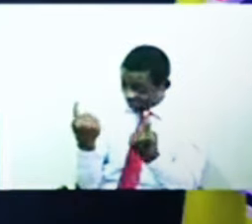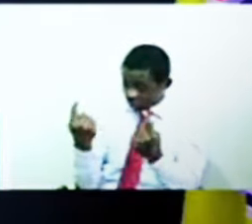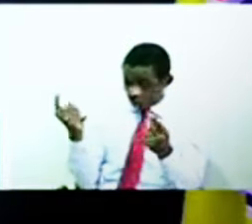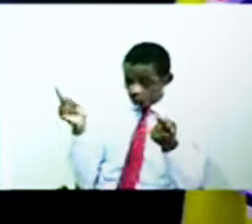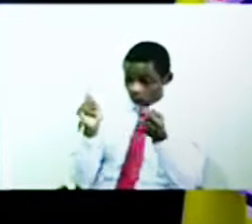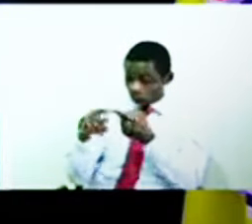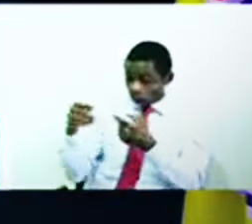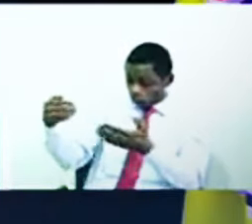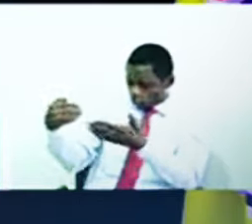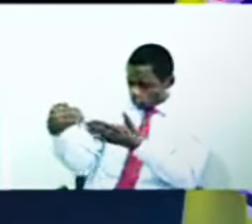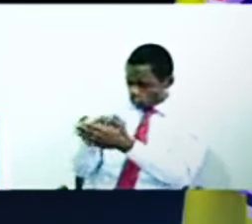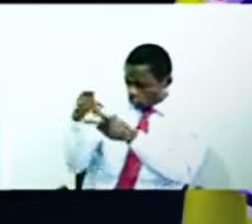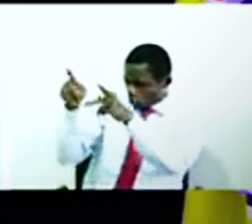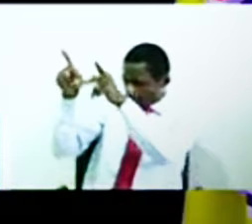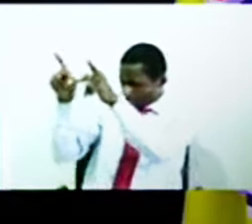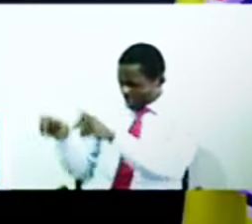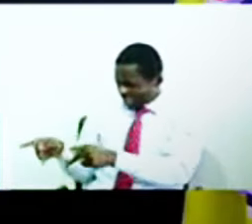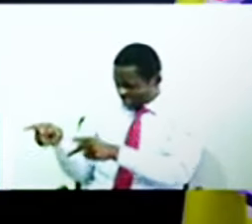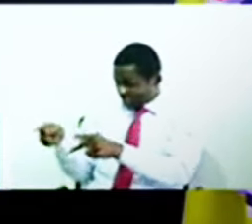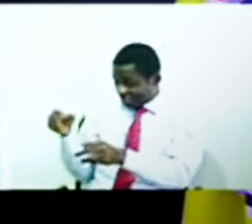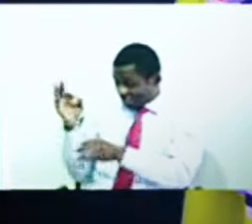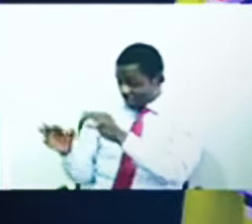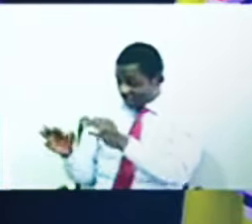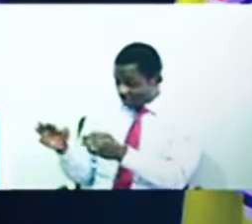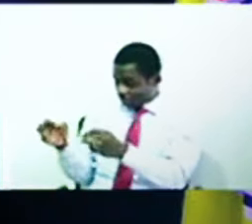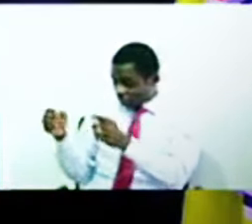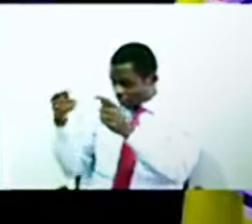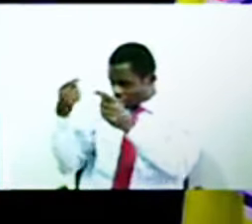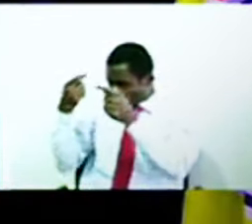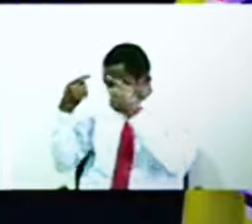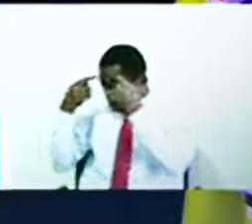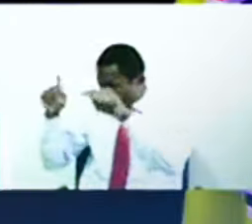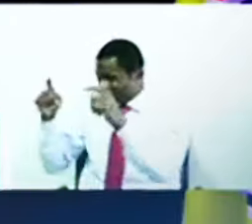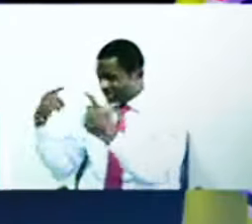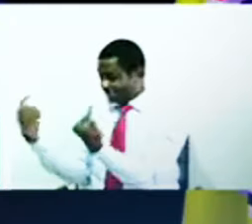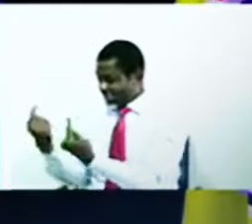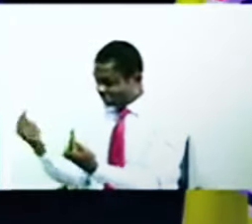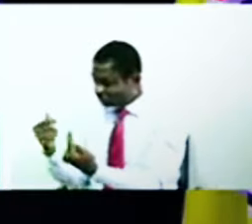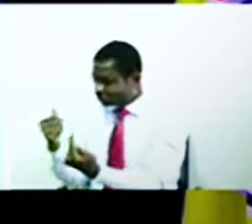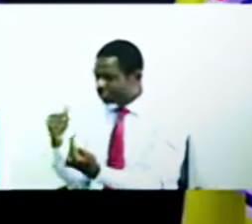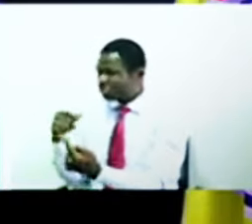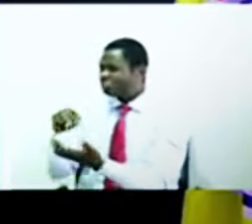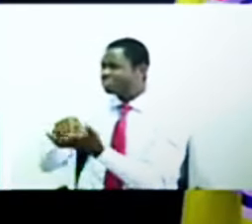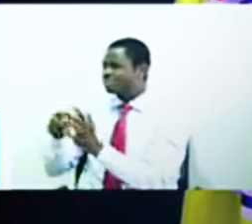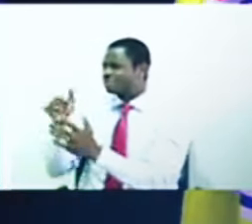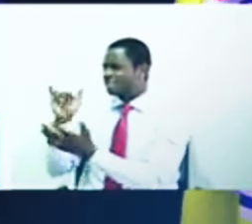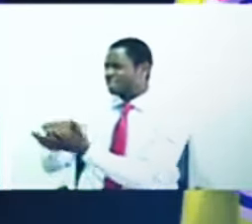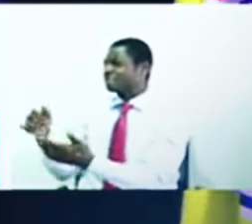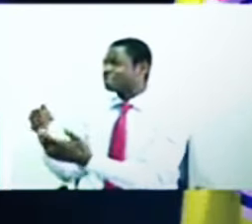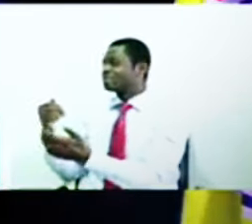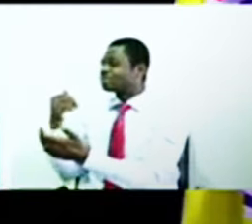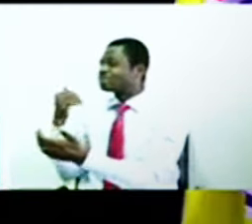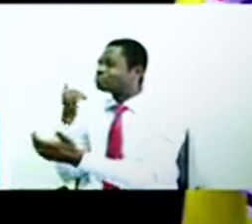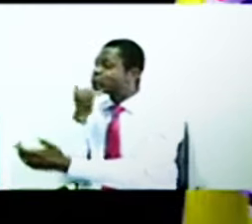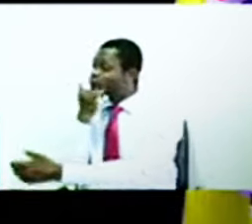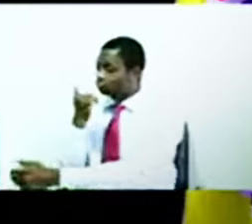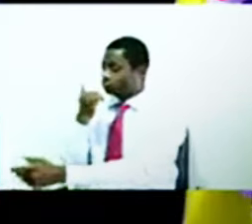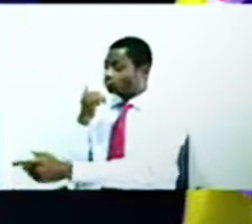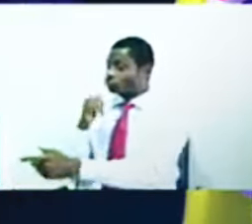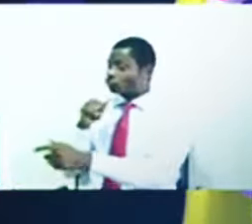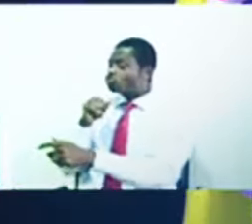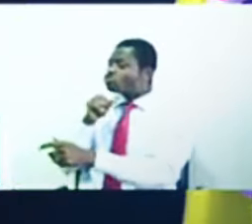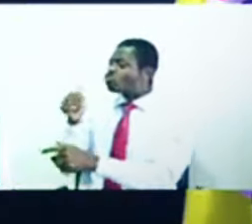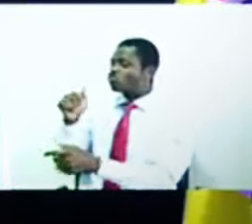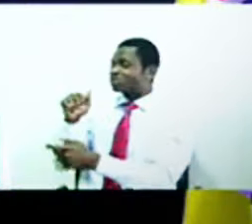a body for Fronum, a yabonia, a yam from so not so much a weakness. Now, and yamro, yes, sir. So that the new creation will say